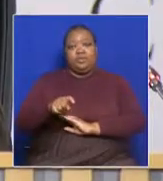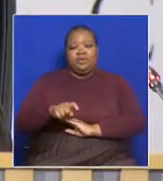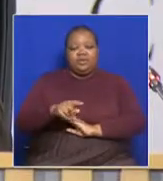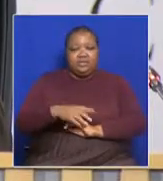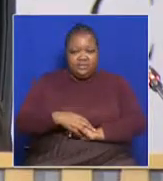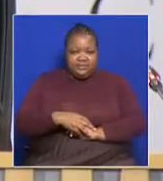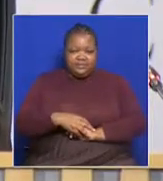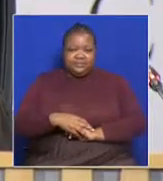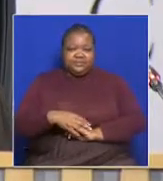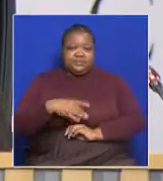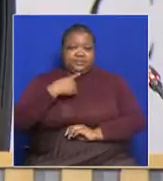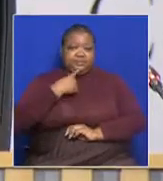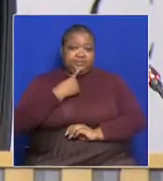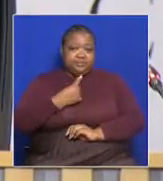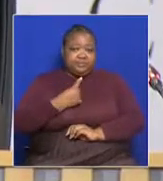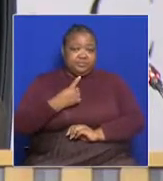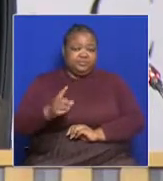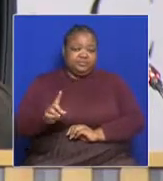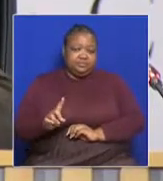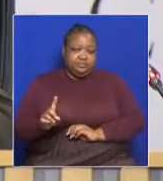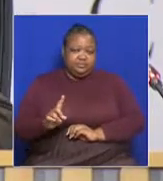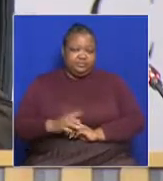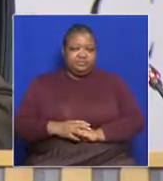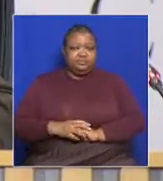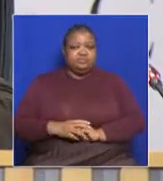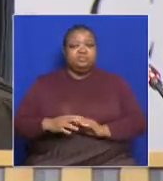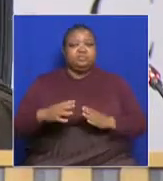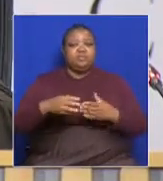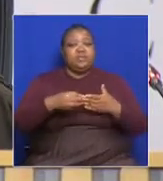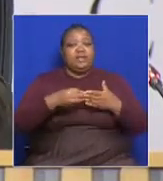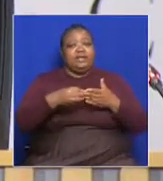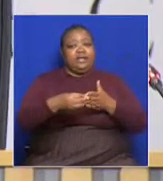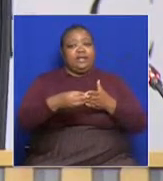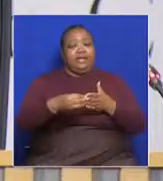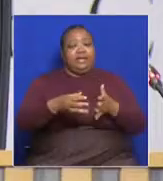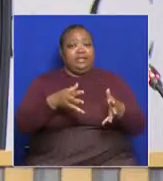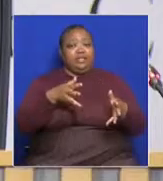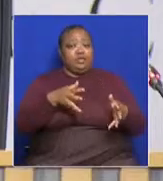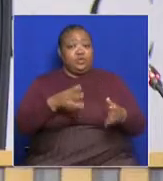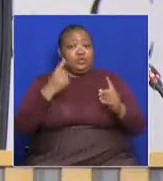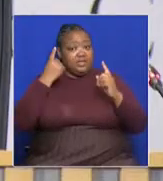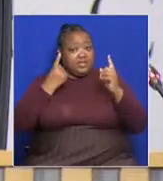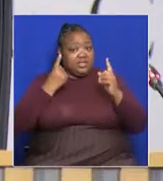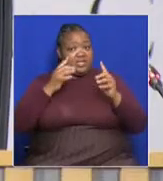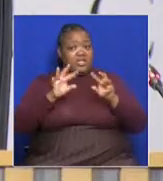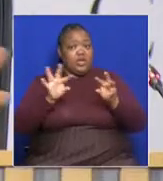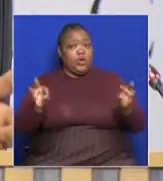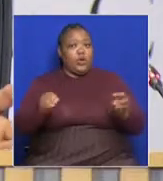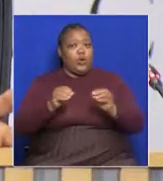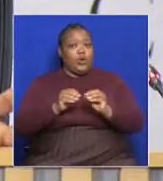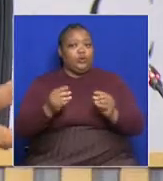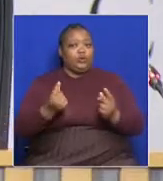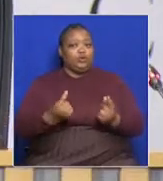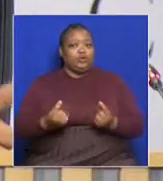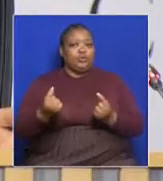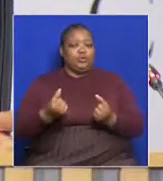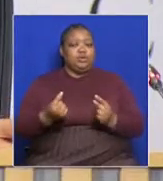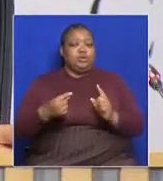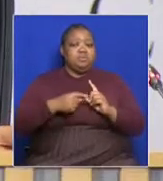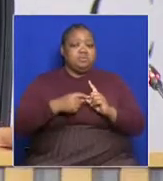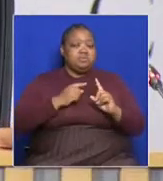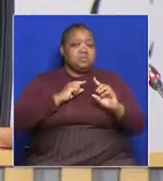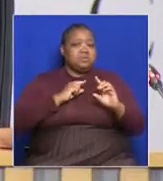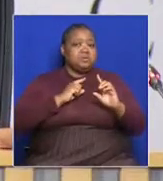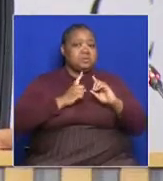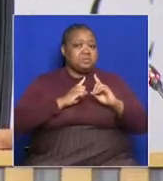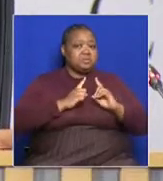I guided him in that regard, thinking that all of this would have been done But when I speak to him, then I hear from him that he hasn't